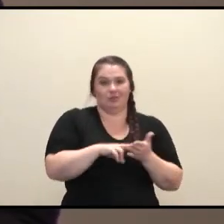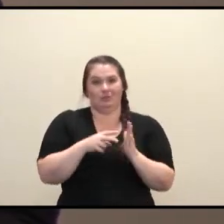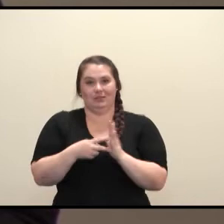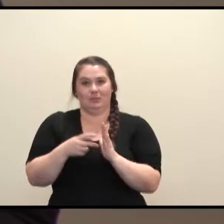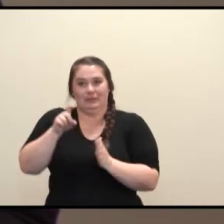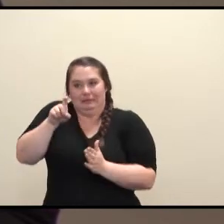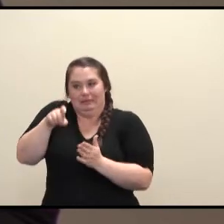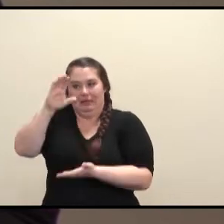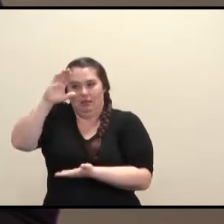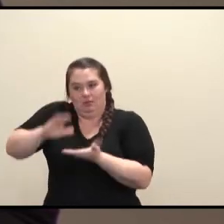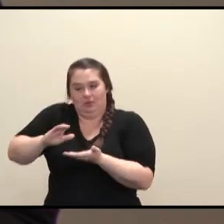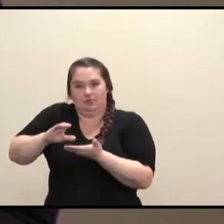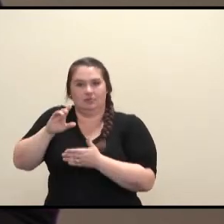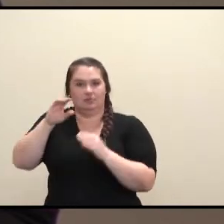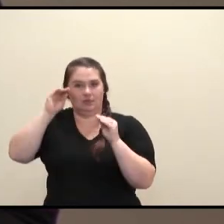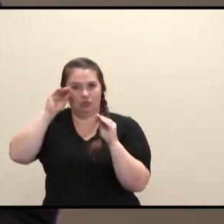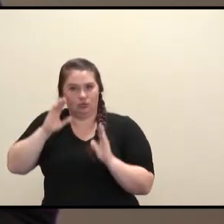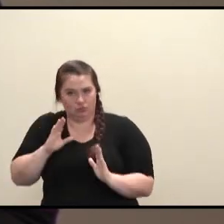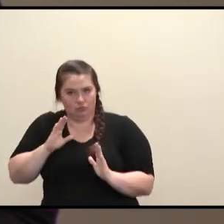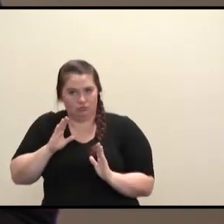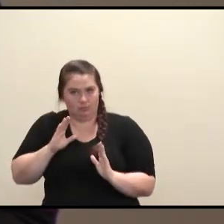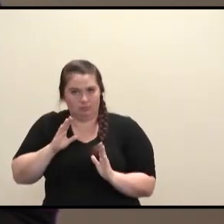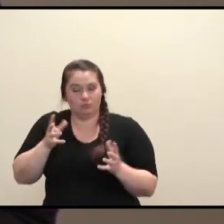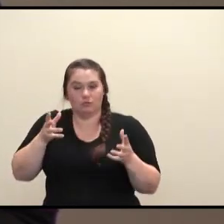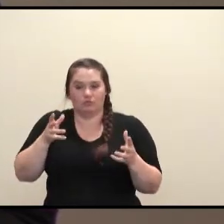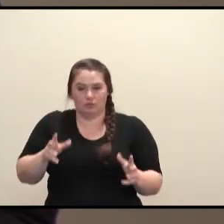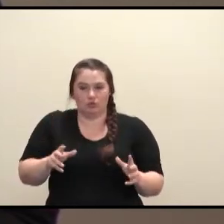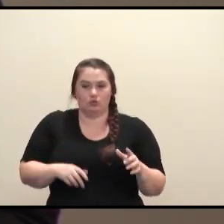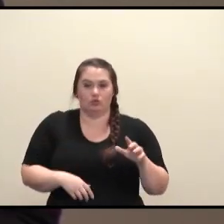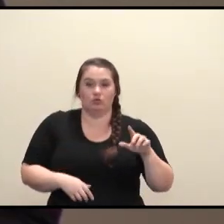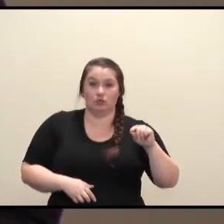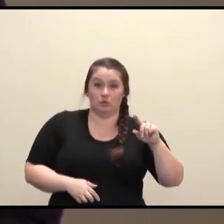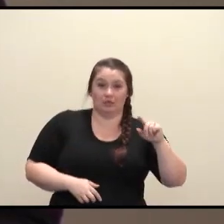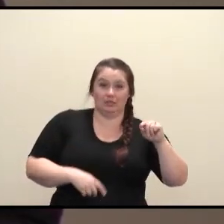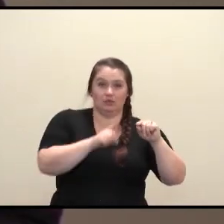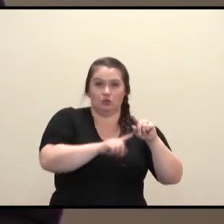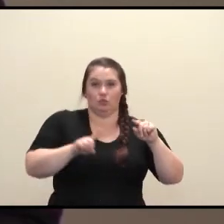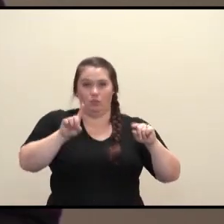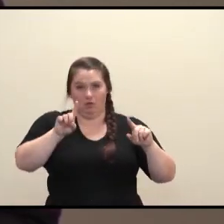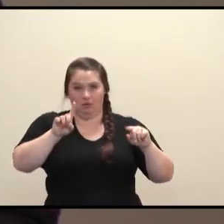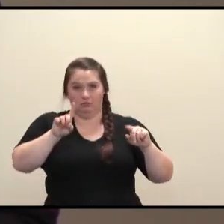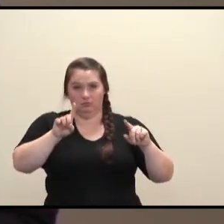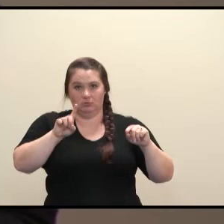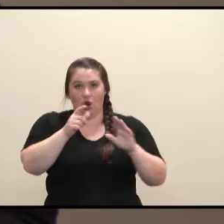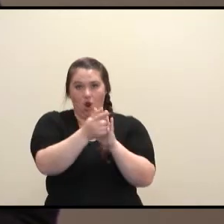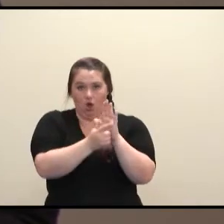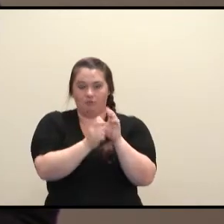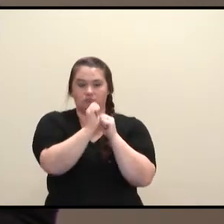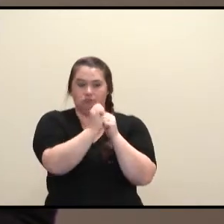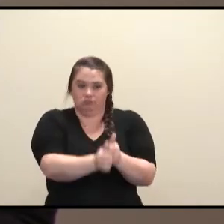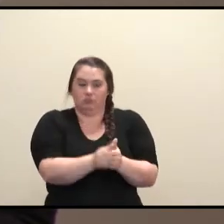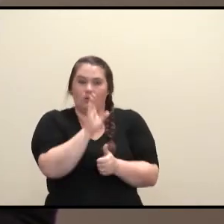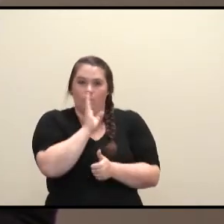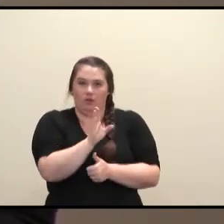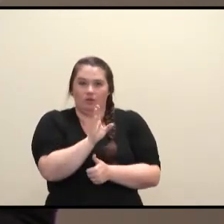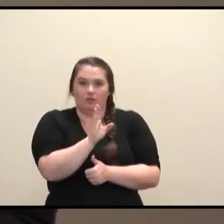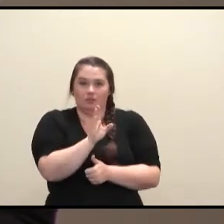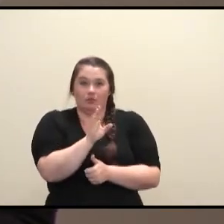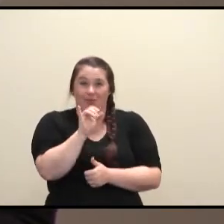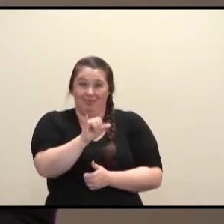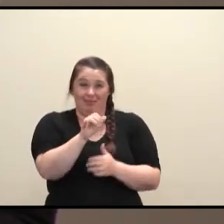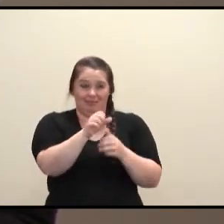we are still bound by the 22-to-1 law in K-4 by the state, so we would still follow those